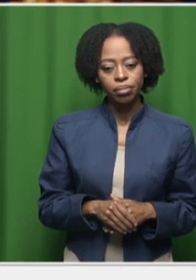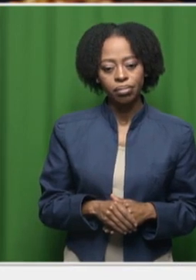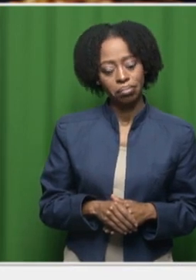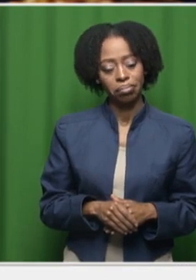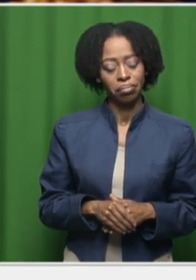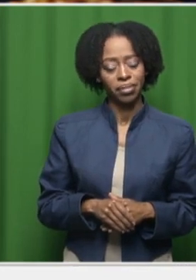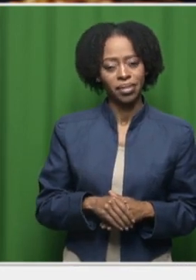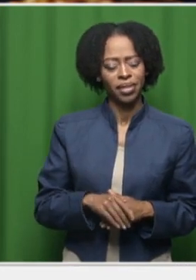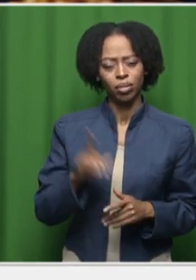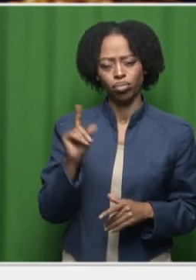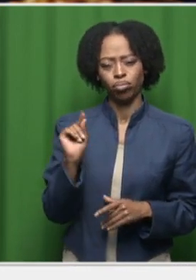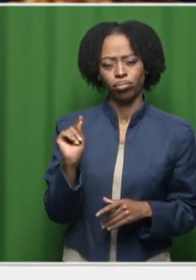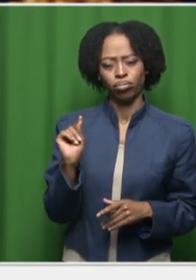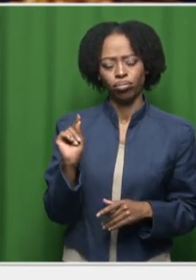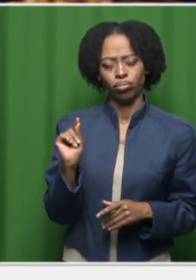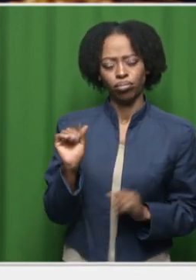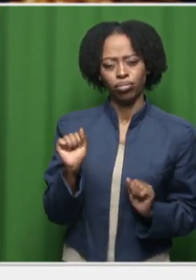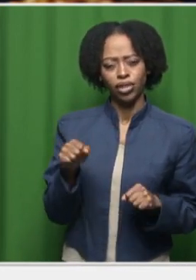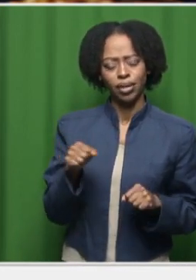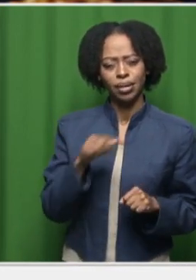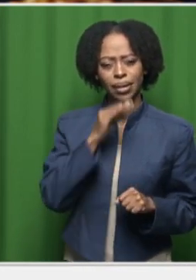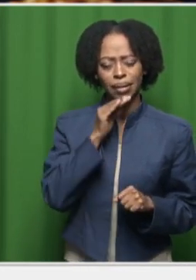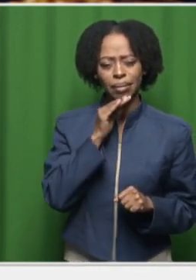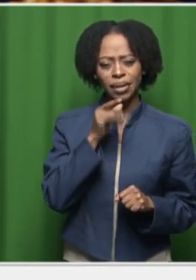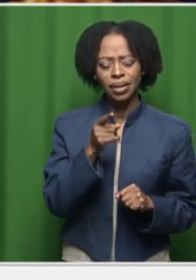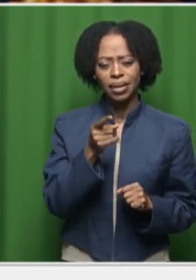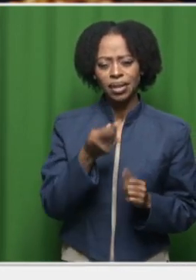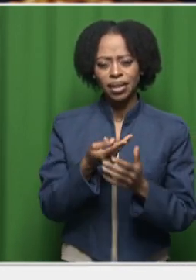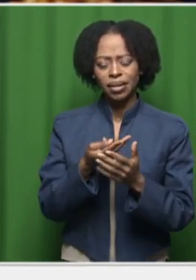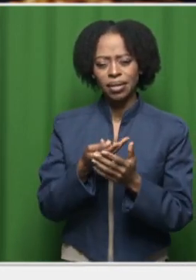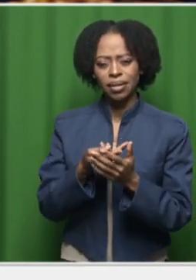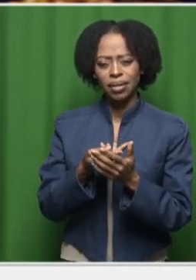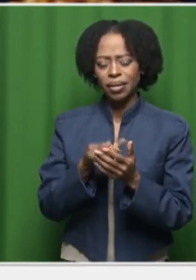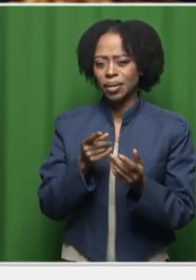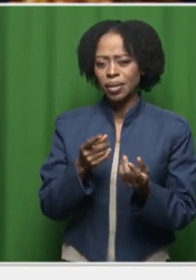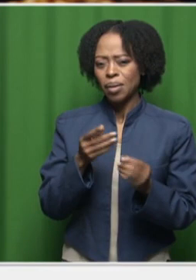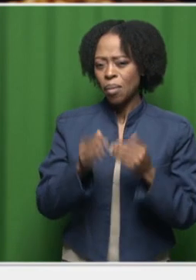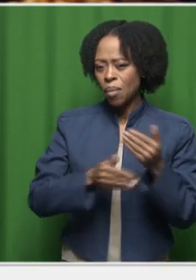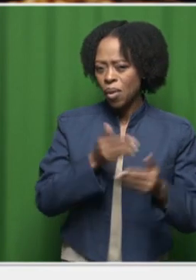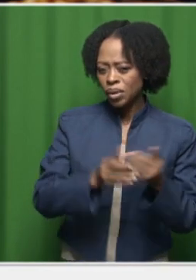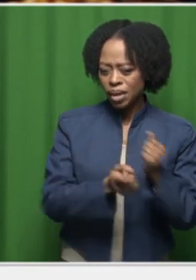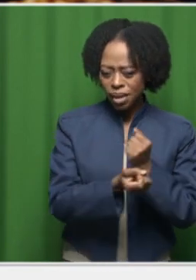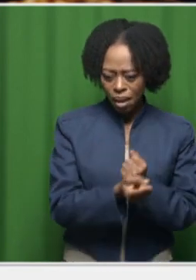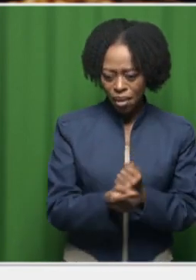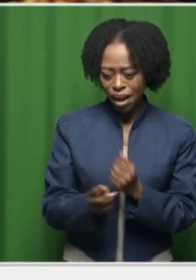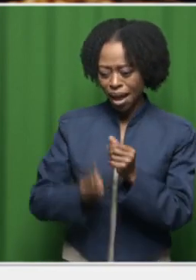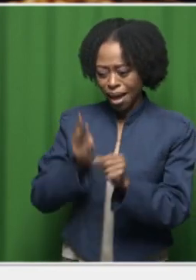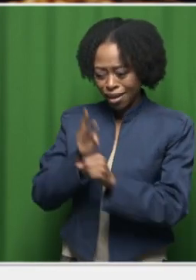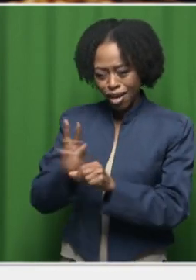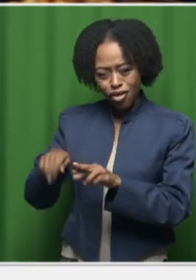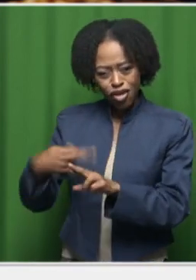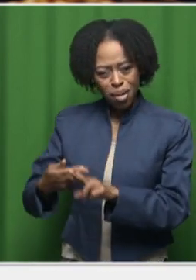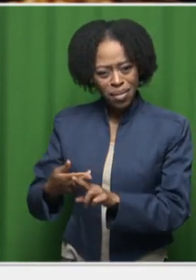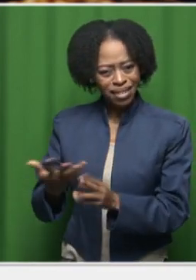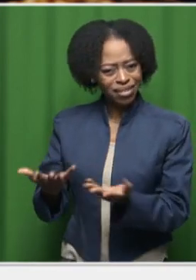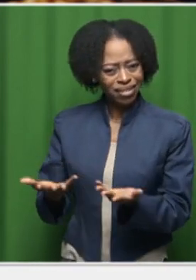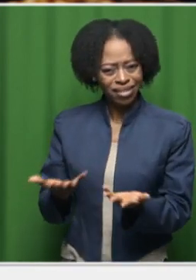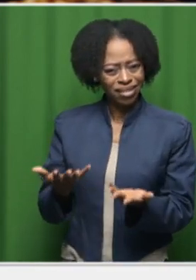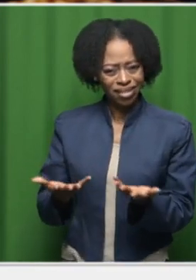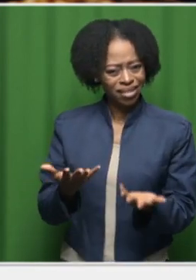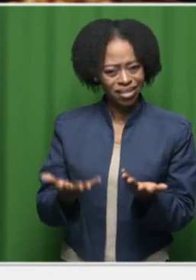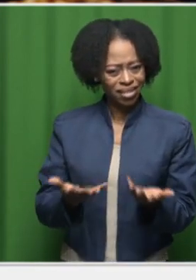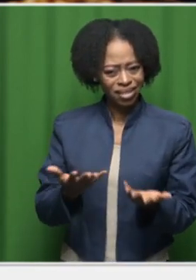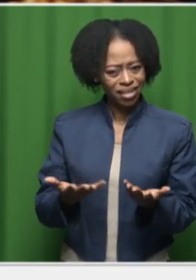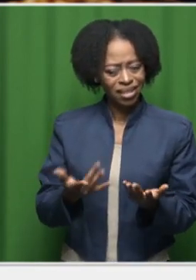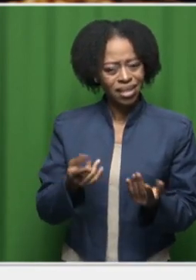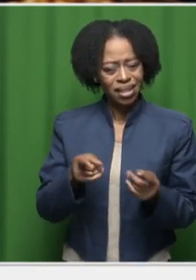rather curious because it would be a duplication of a process that had already been undertaken over